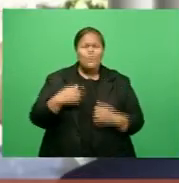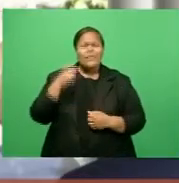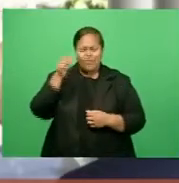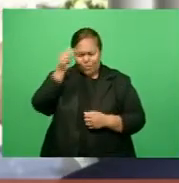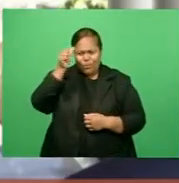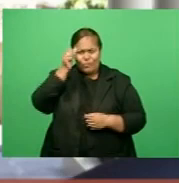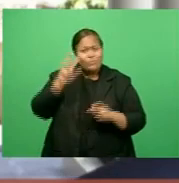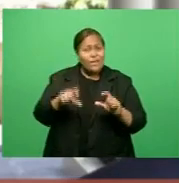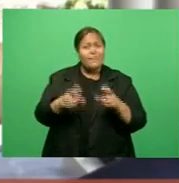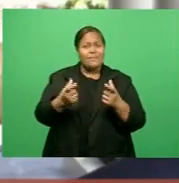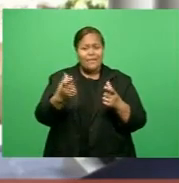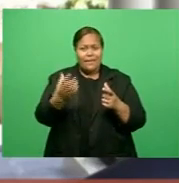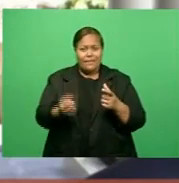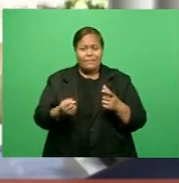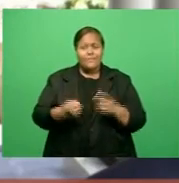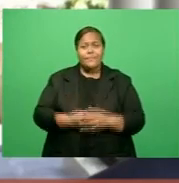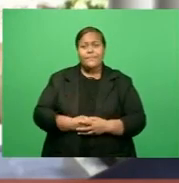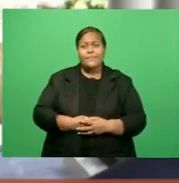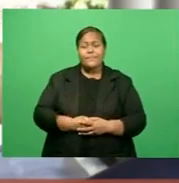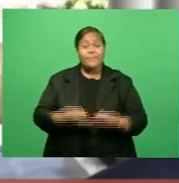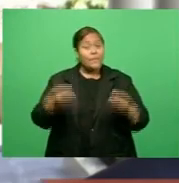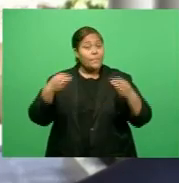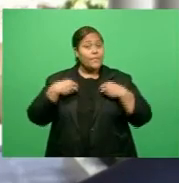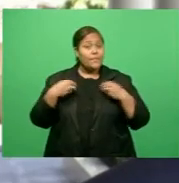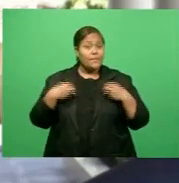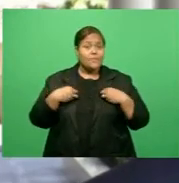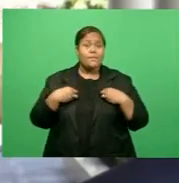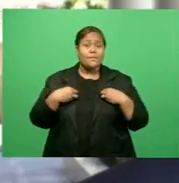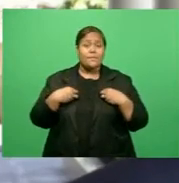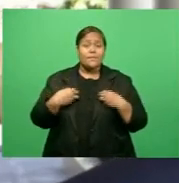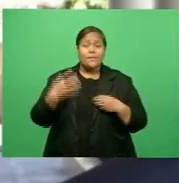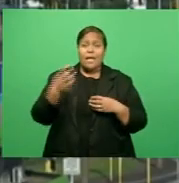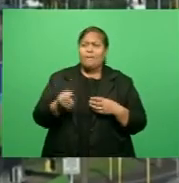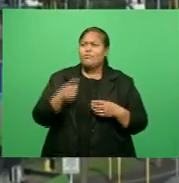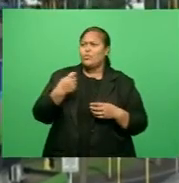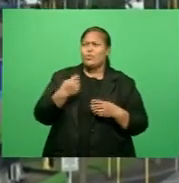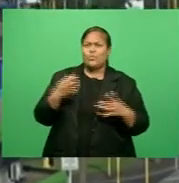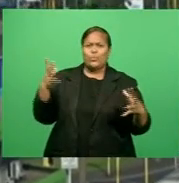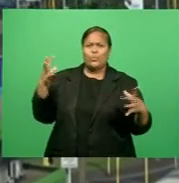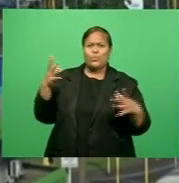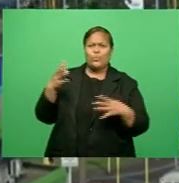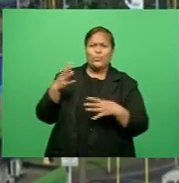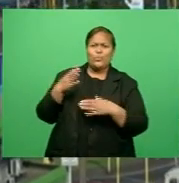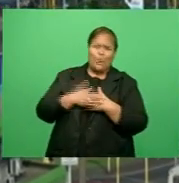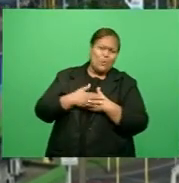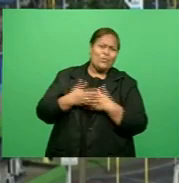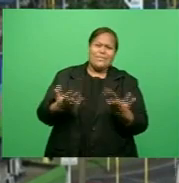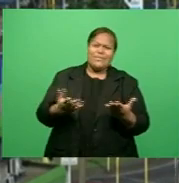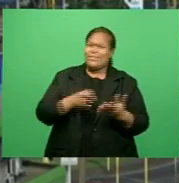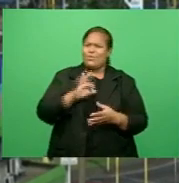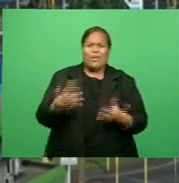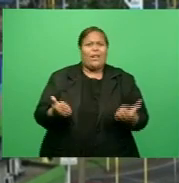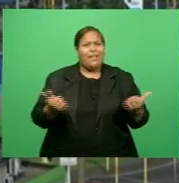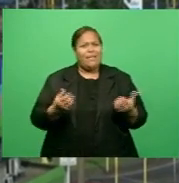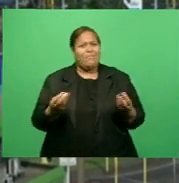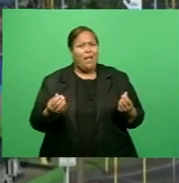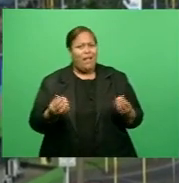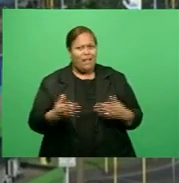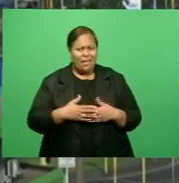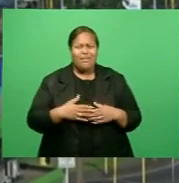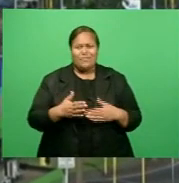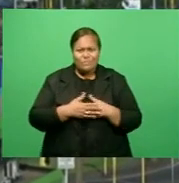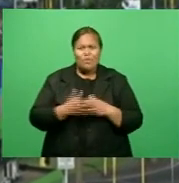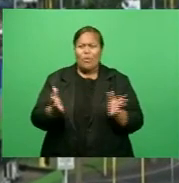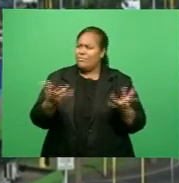challenges, especially business that may be closing down, business that are not making enough money,